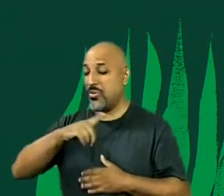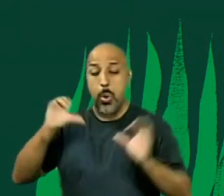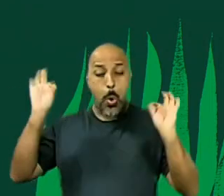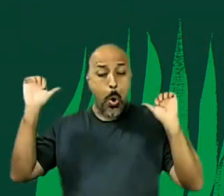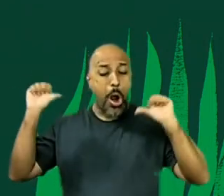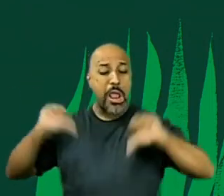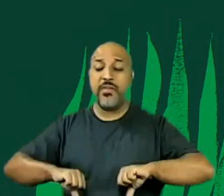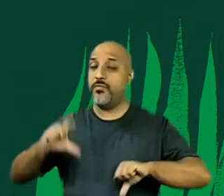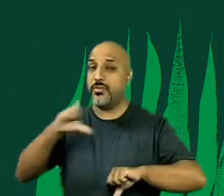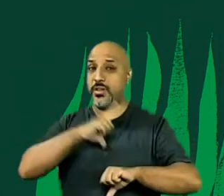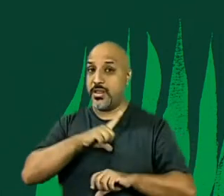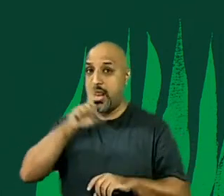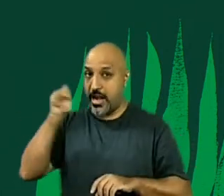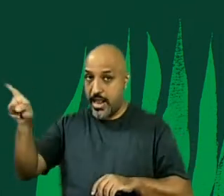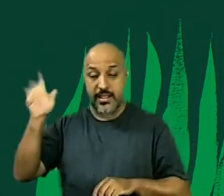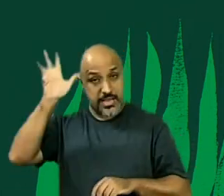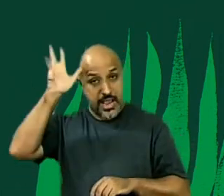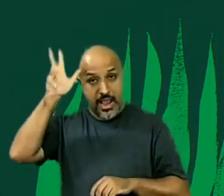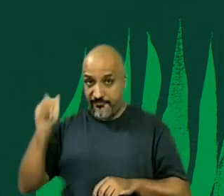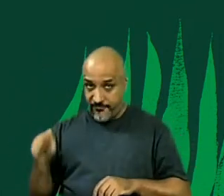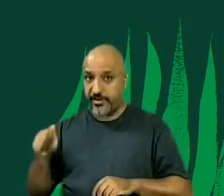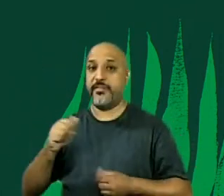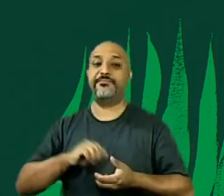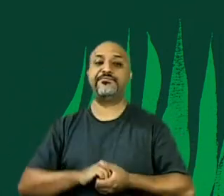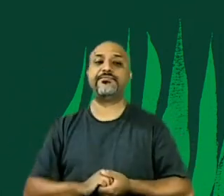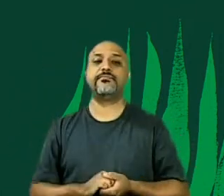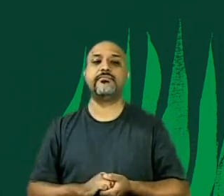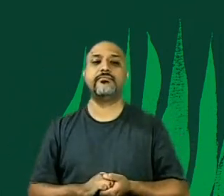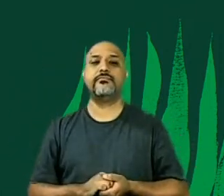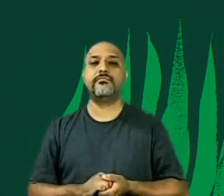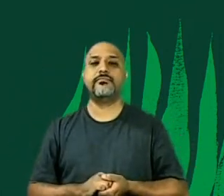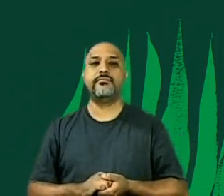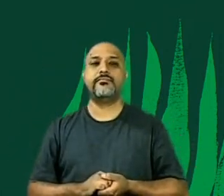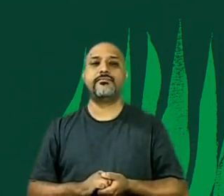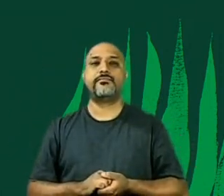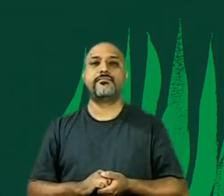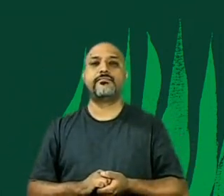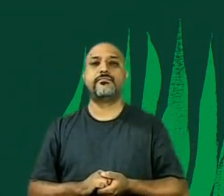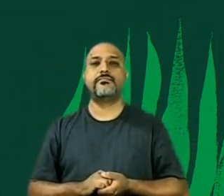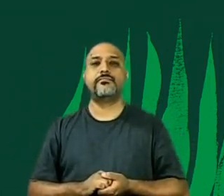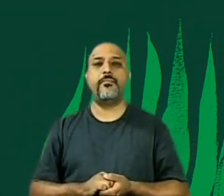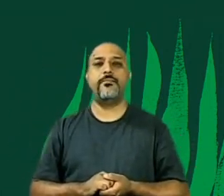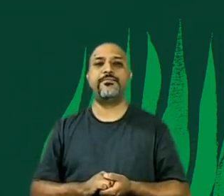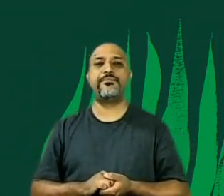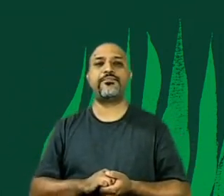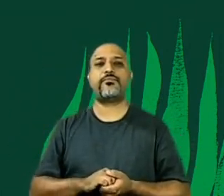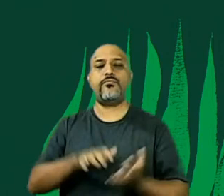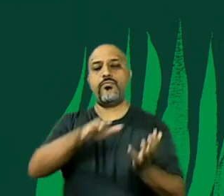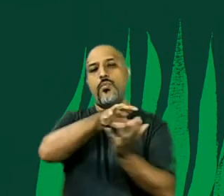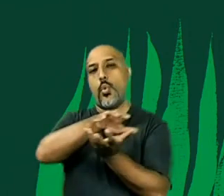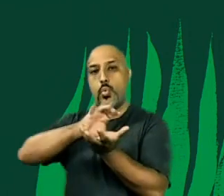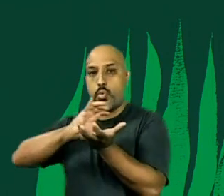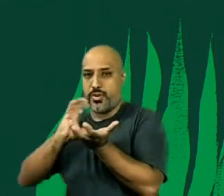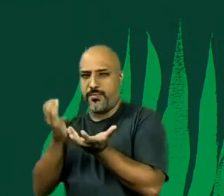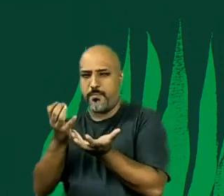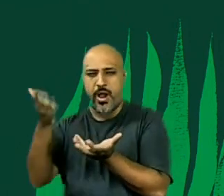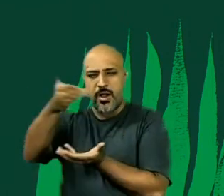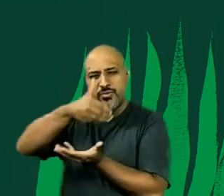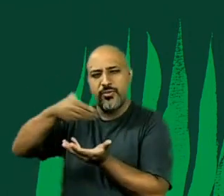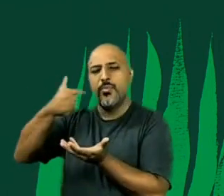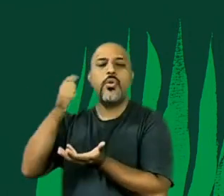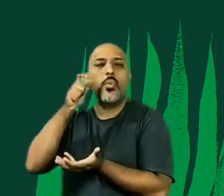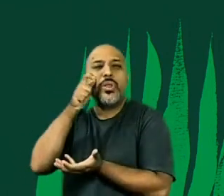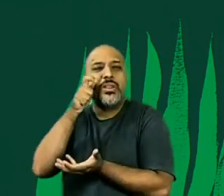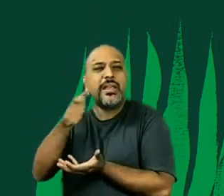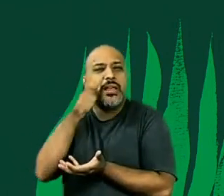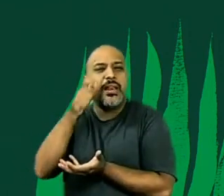And in the Middle East, of course, my interest is in Gaza and the necessary liberation of